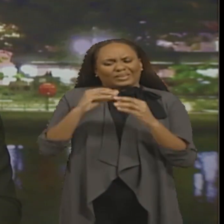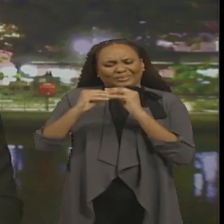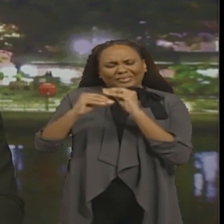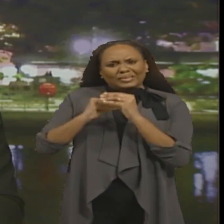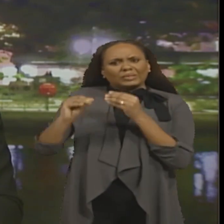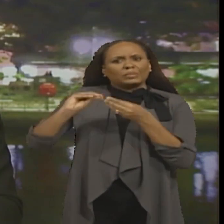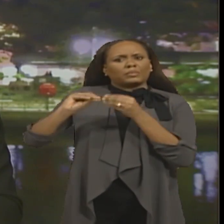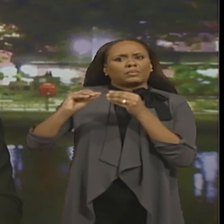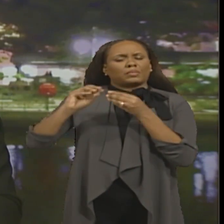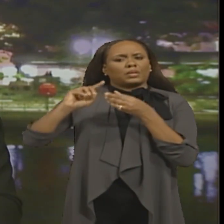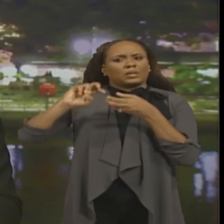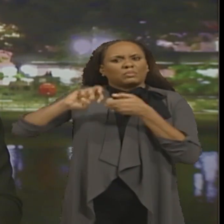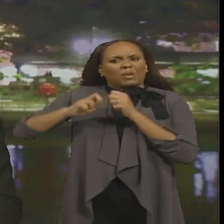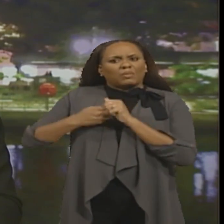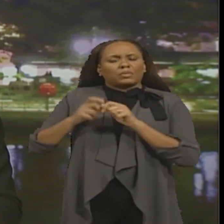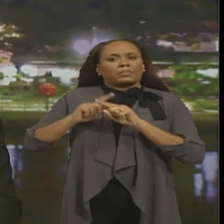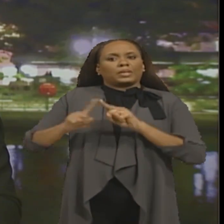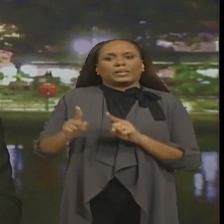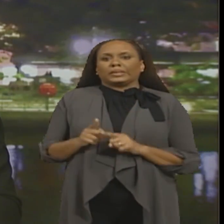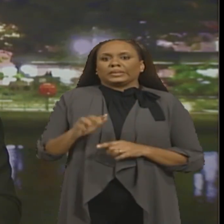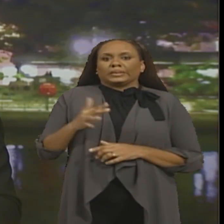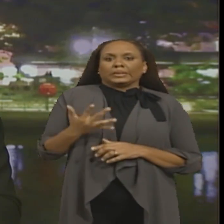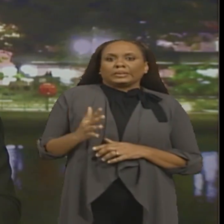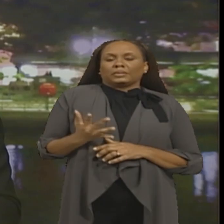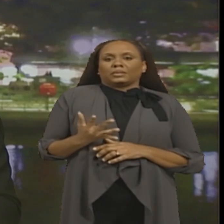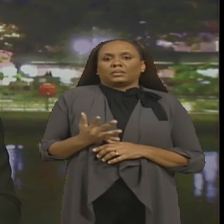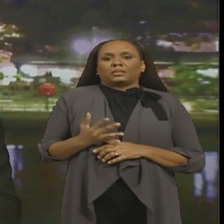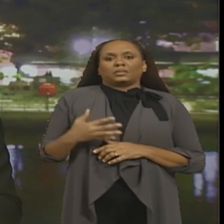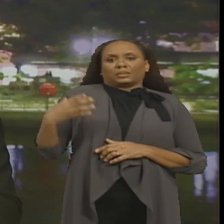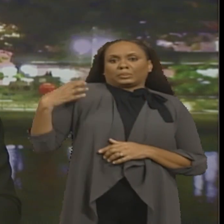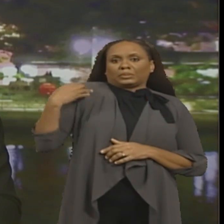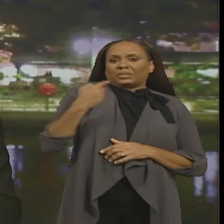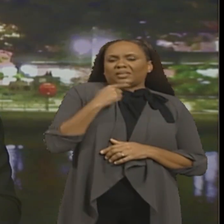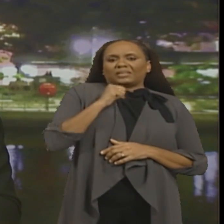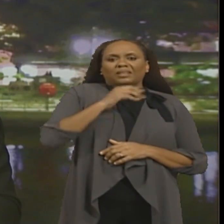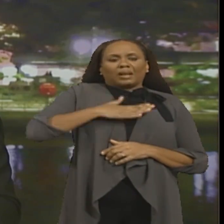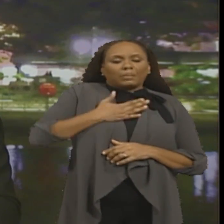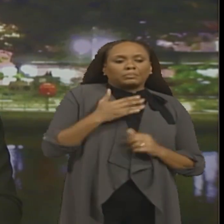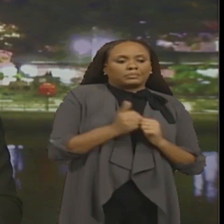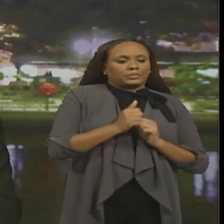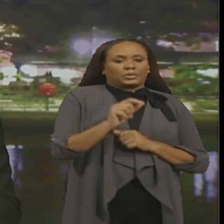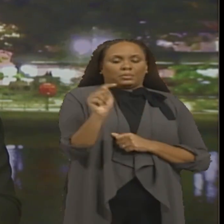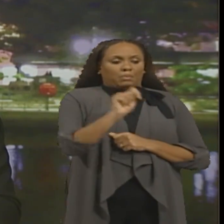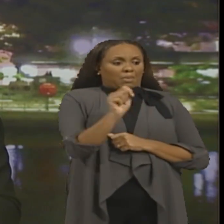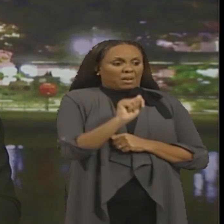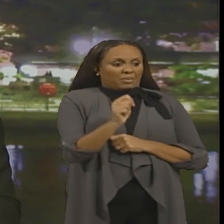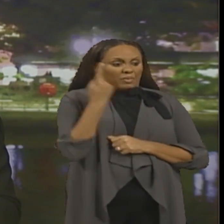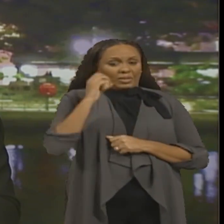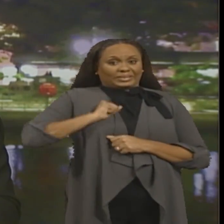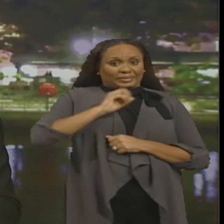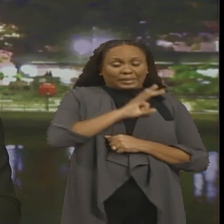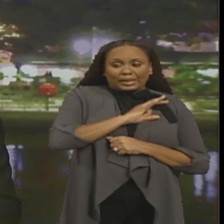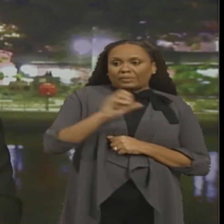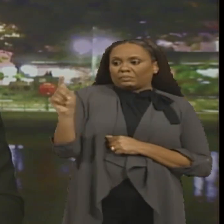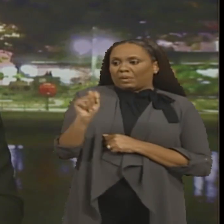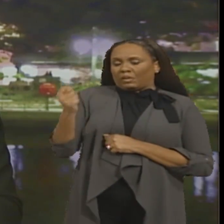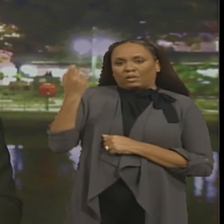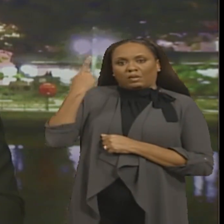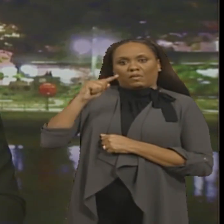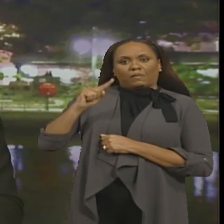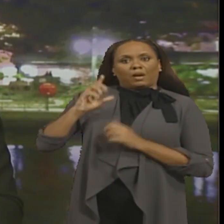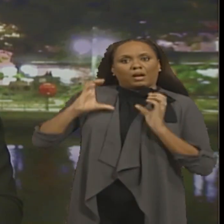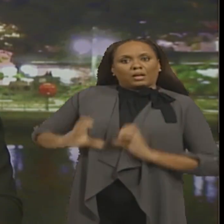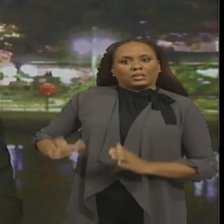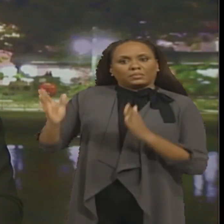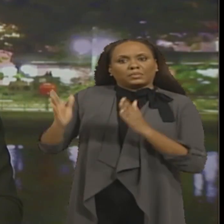manner. Chairman Gregory Nichols says he is not happy with the state of bathroom facilities, both for staff and commuters. He says